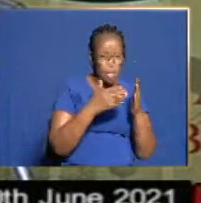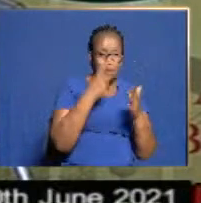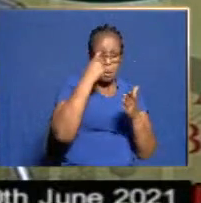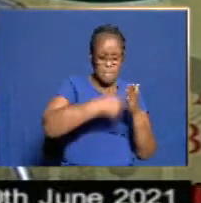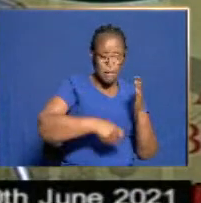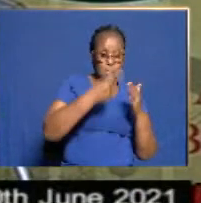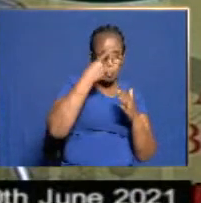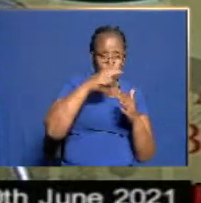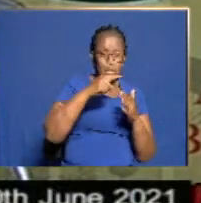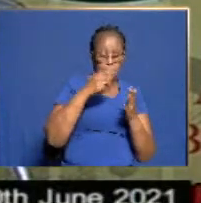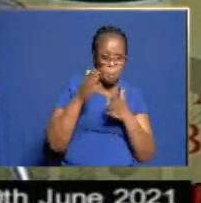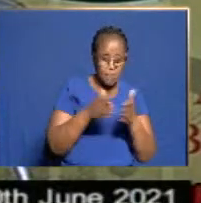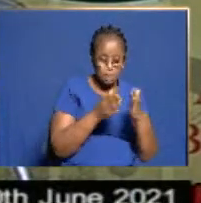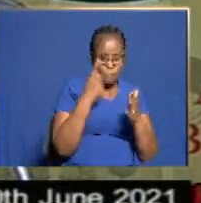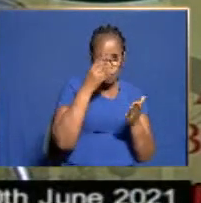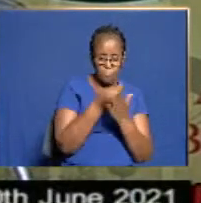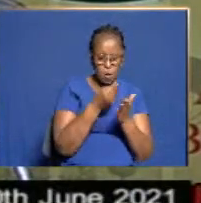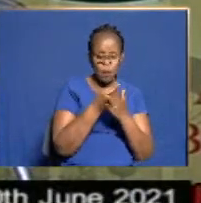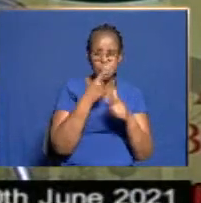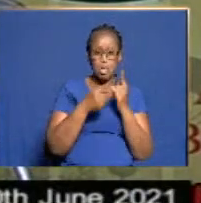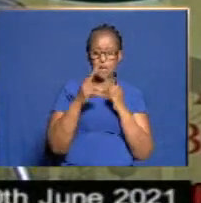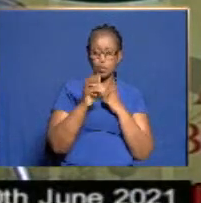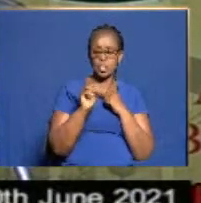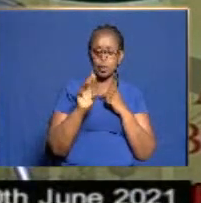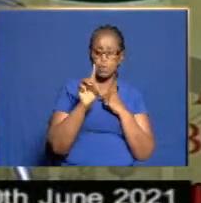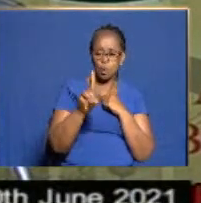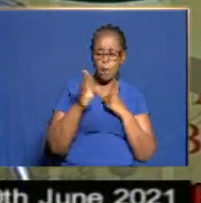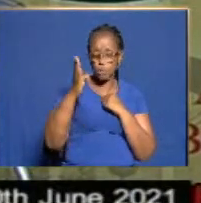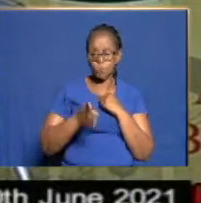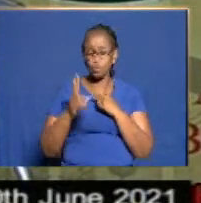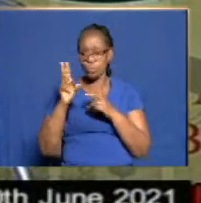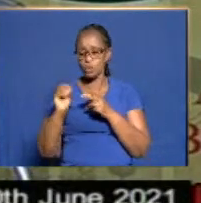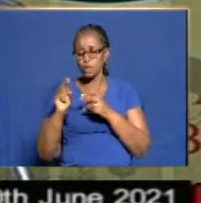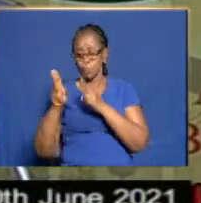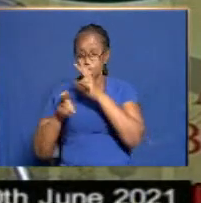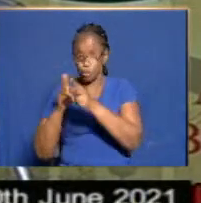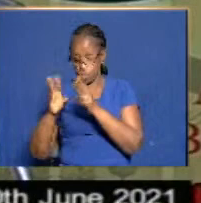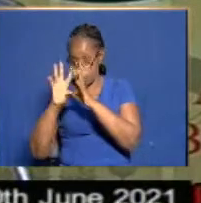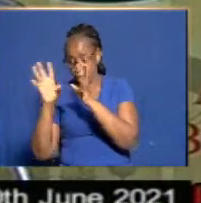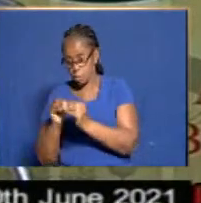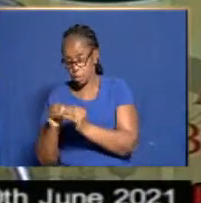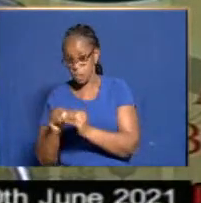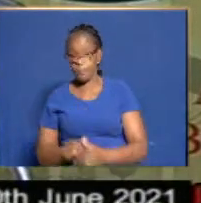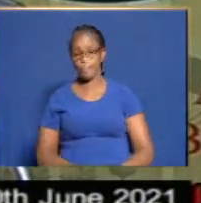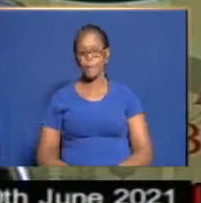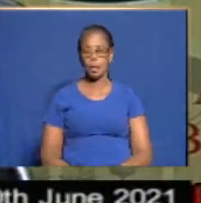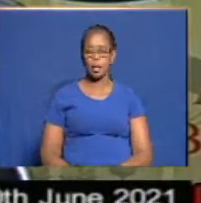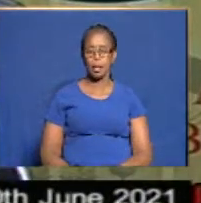for the financial 2021-22 budget.